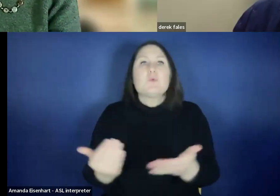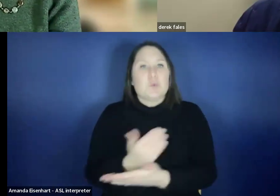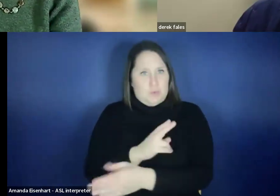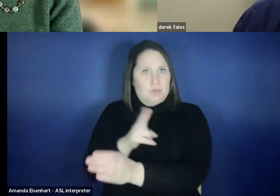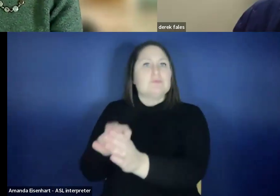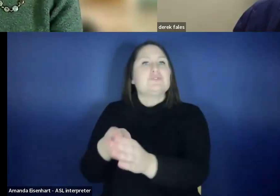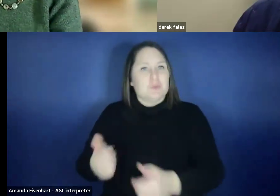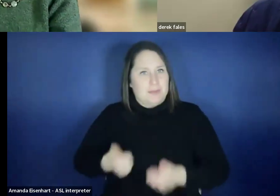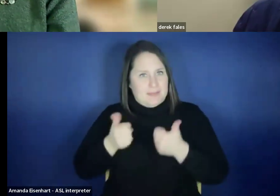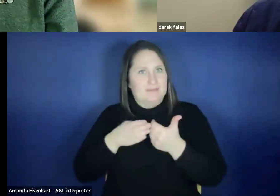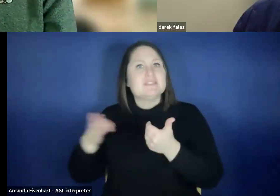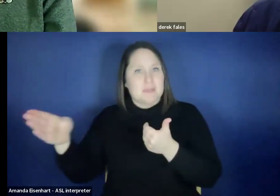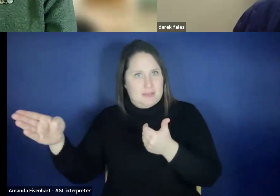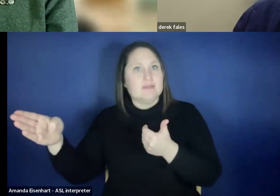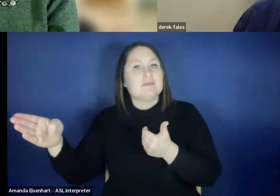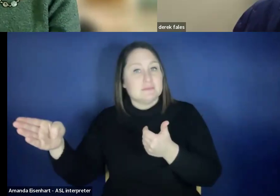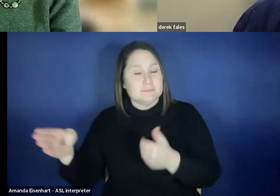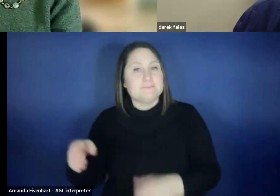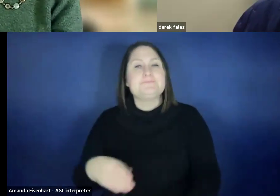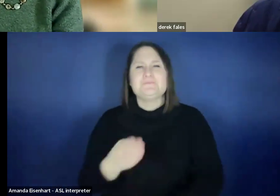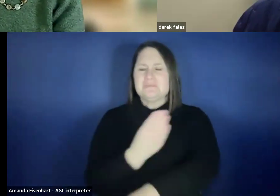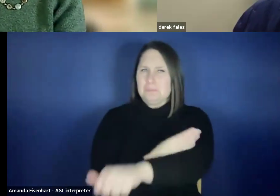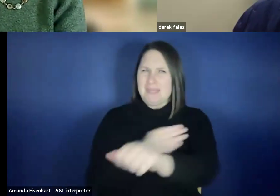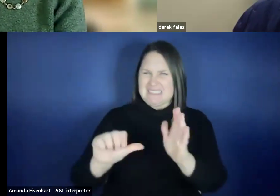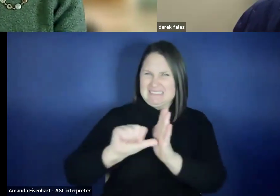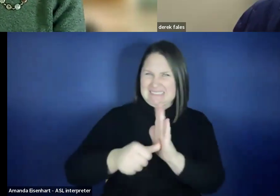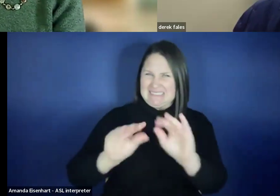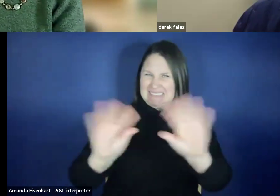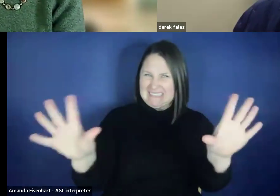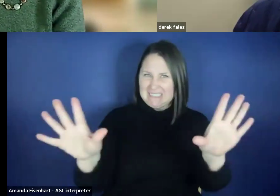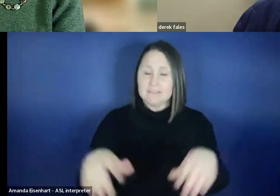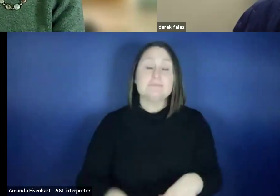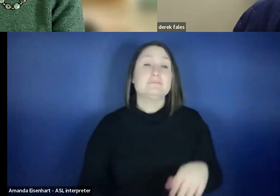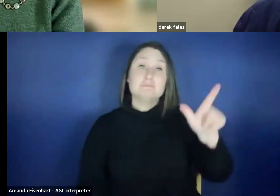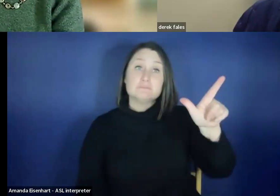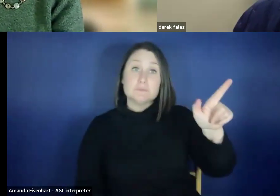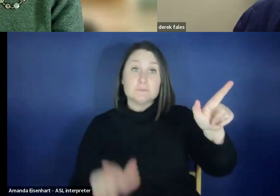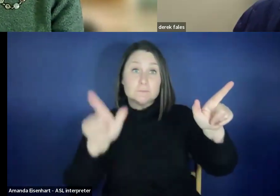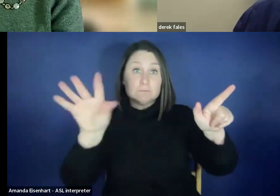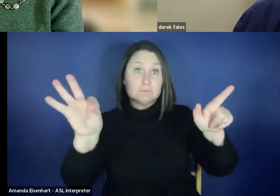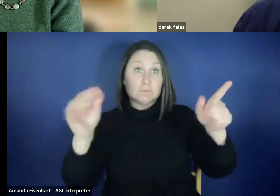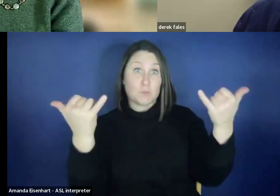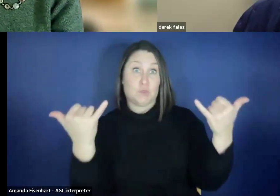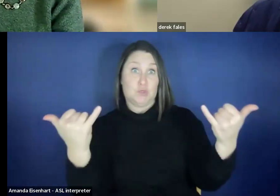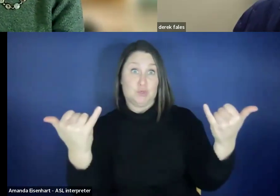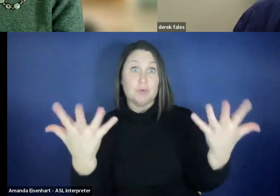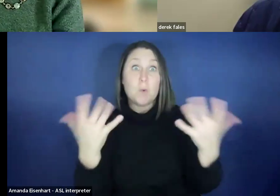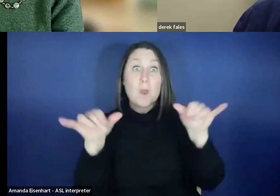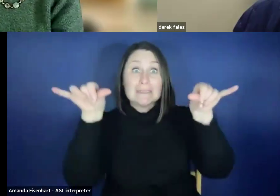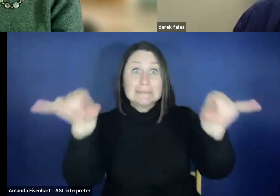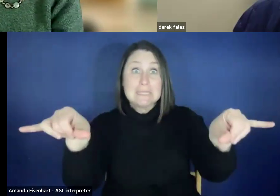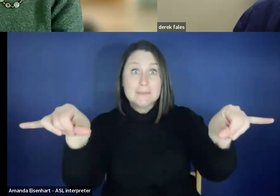those waivers, if people want to stay on those waivers, we have developed the